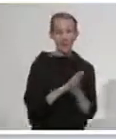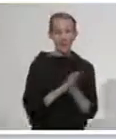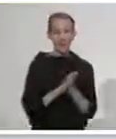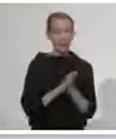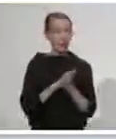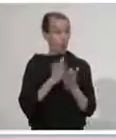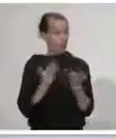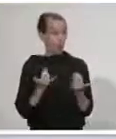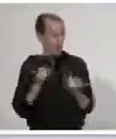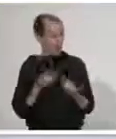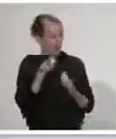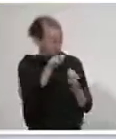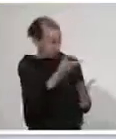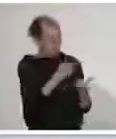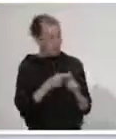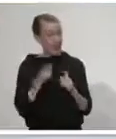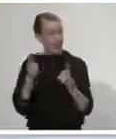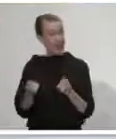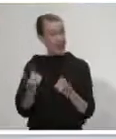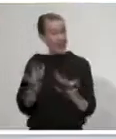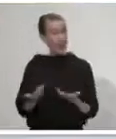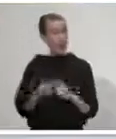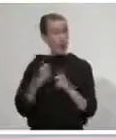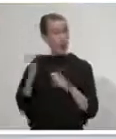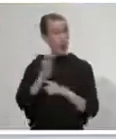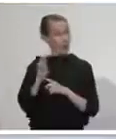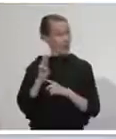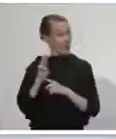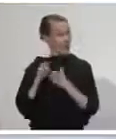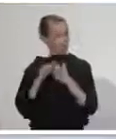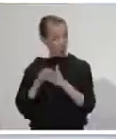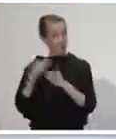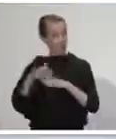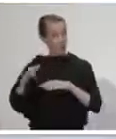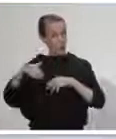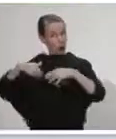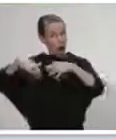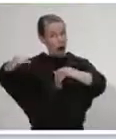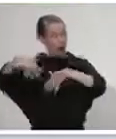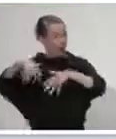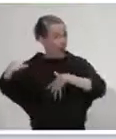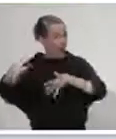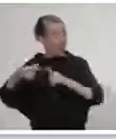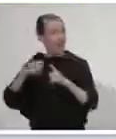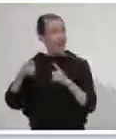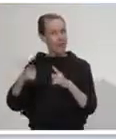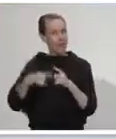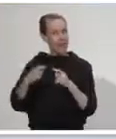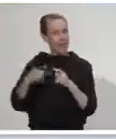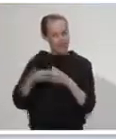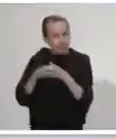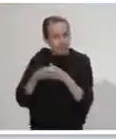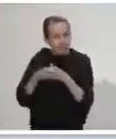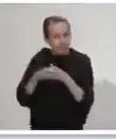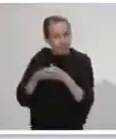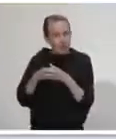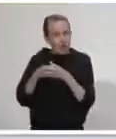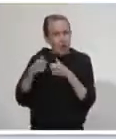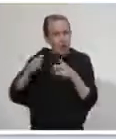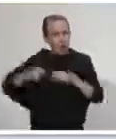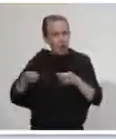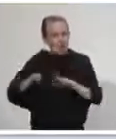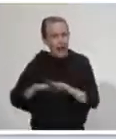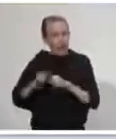scaling back up their operation post-level 4, and that's something that we're having to work through with the contractors at the moment. Are